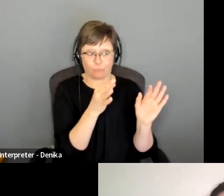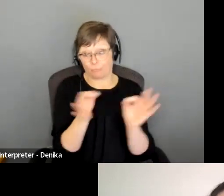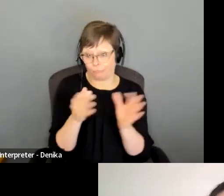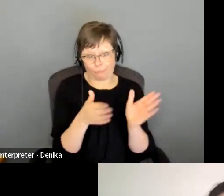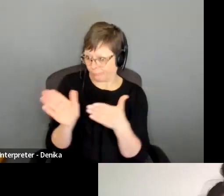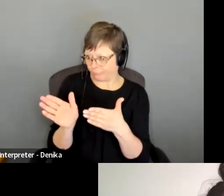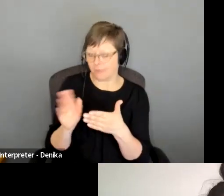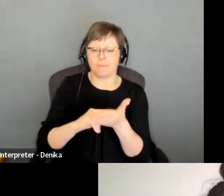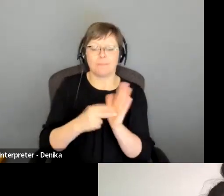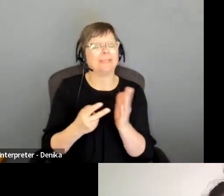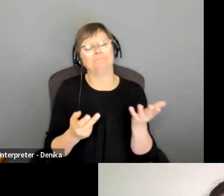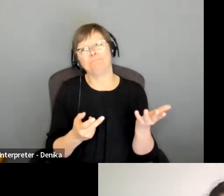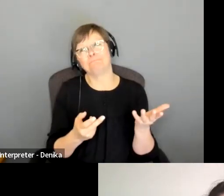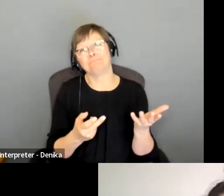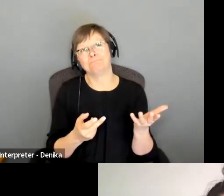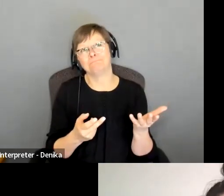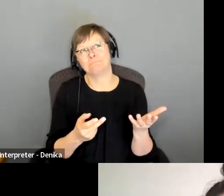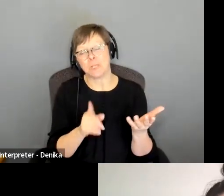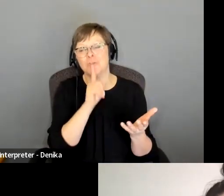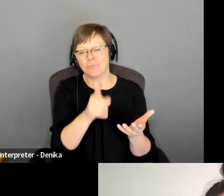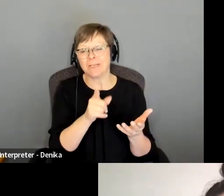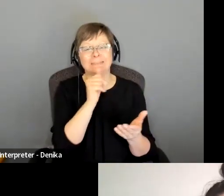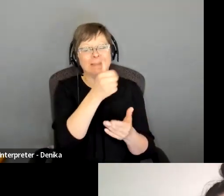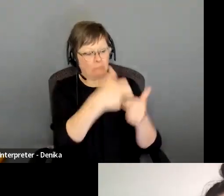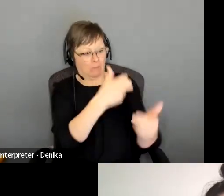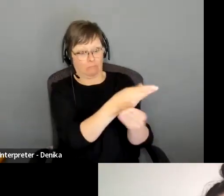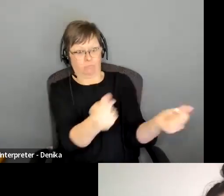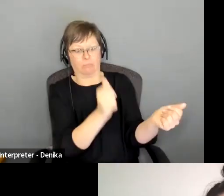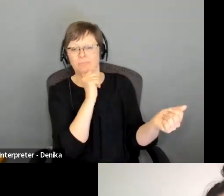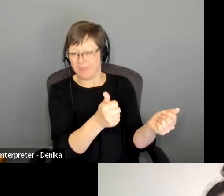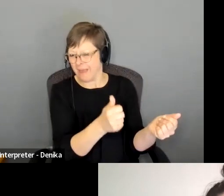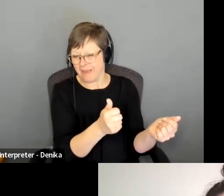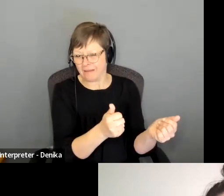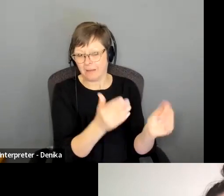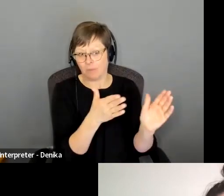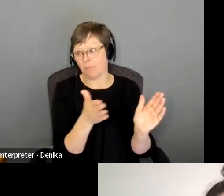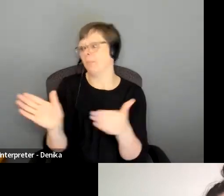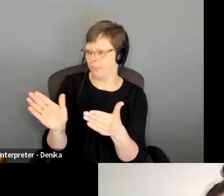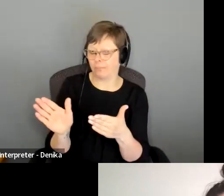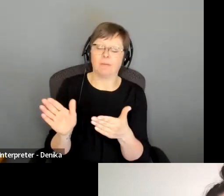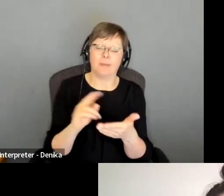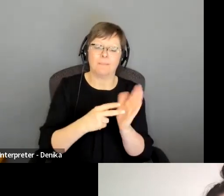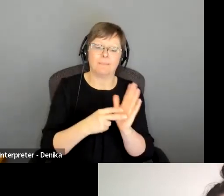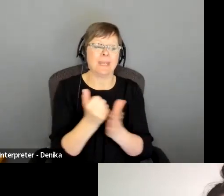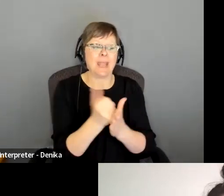support social norms that don't address what the event is, but in that moment can create space.